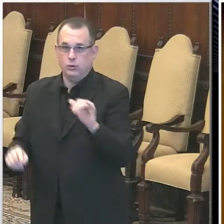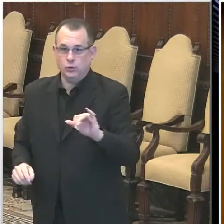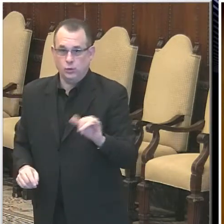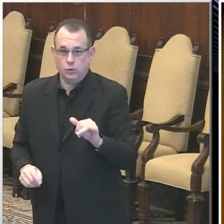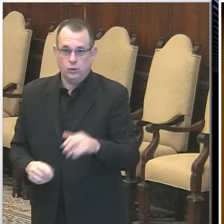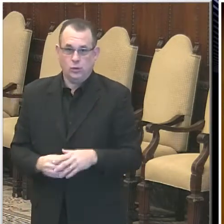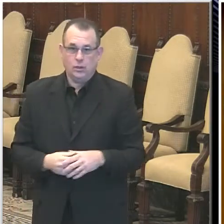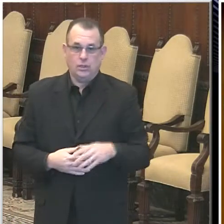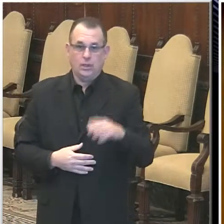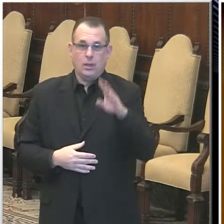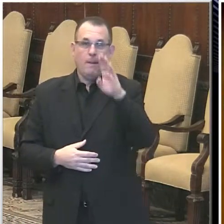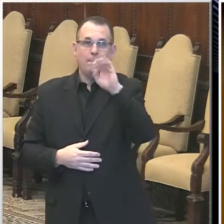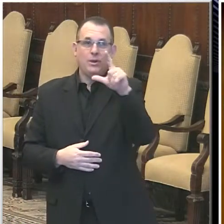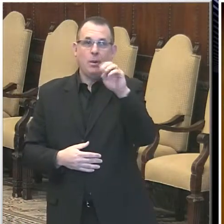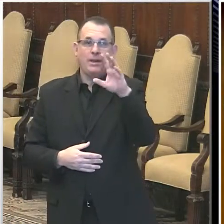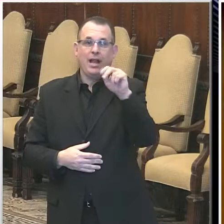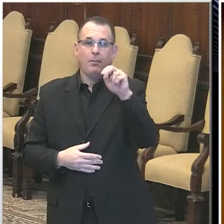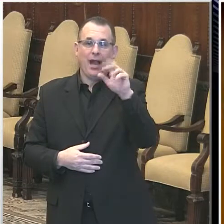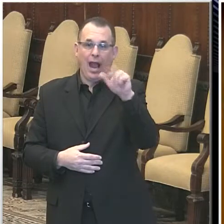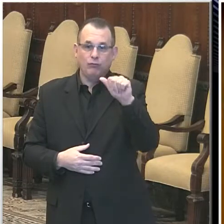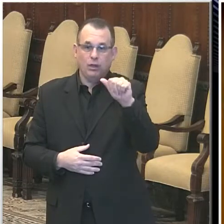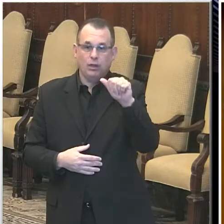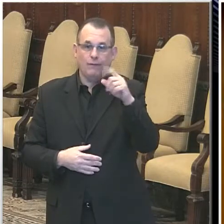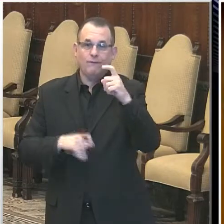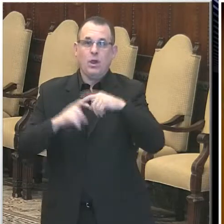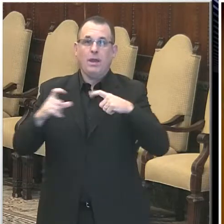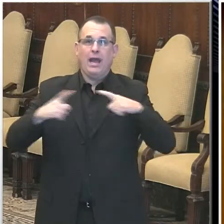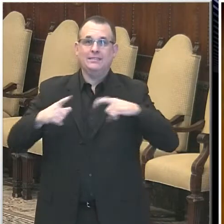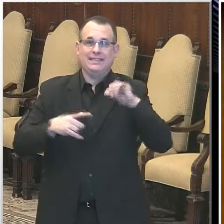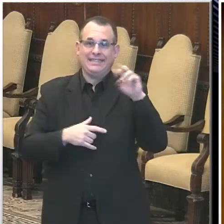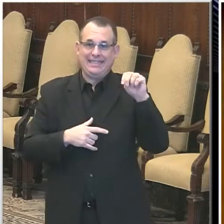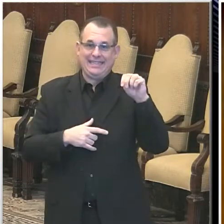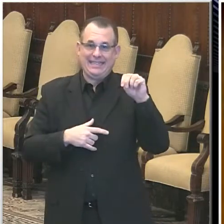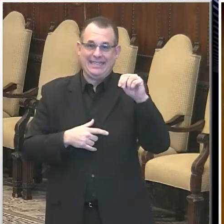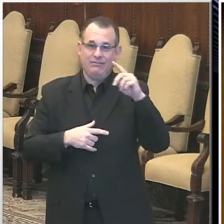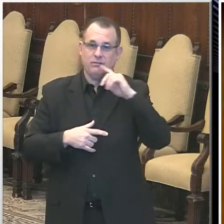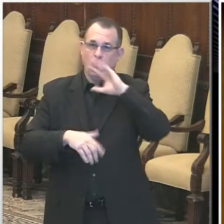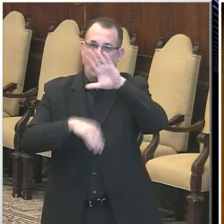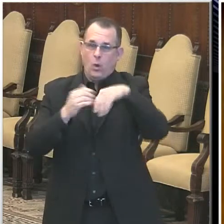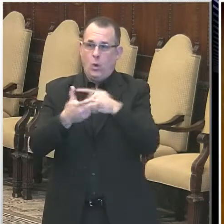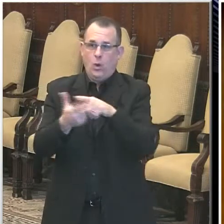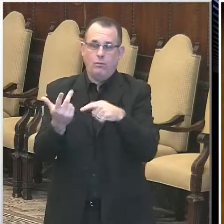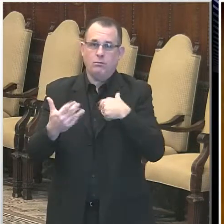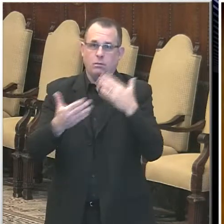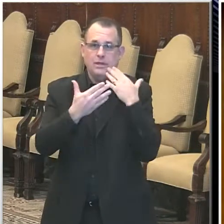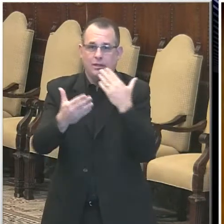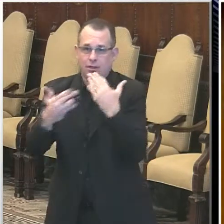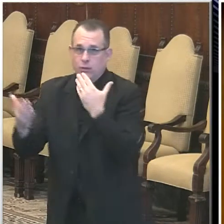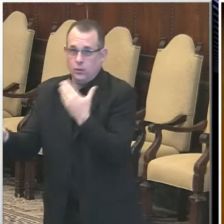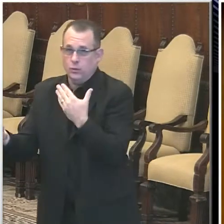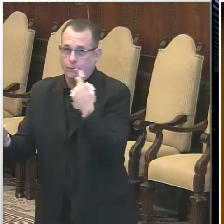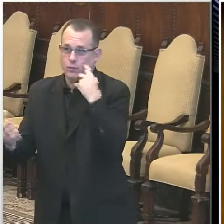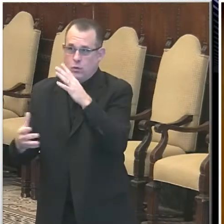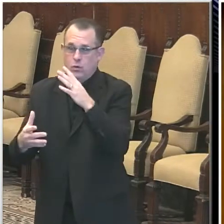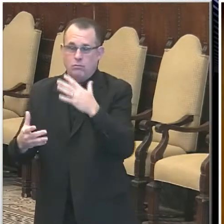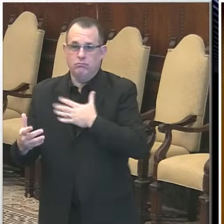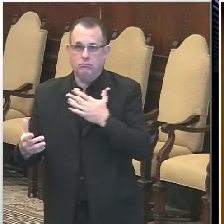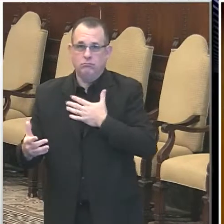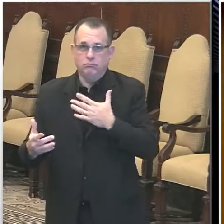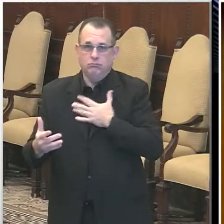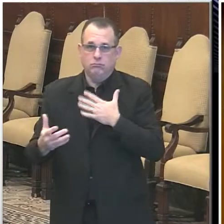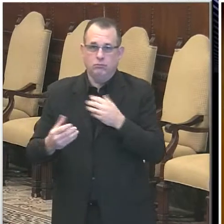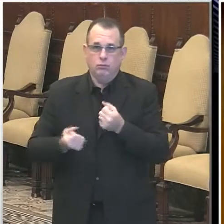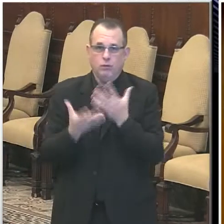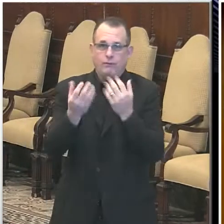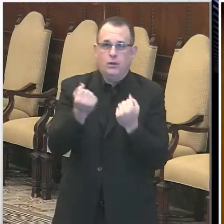and the McNamara family at the Holiday Inn, all these folks deserve the thanks of every Philadelphian for their willingness to provide their facilities for